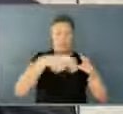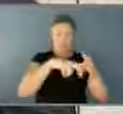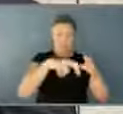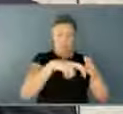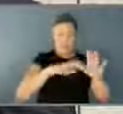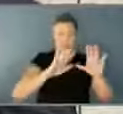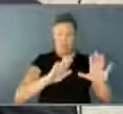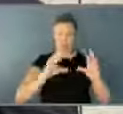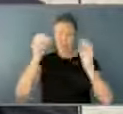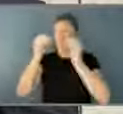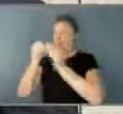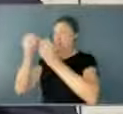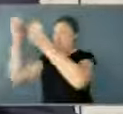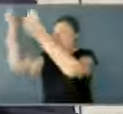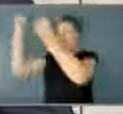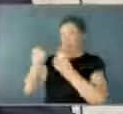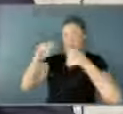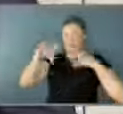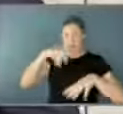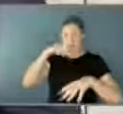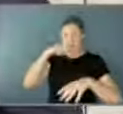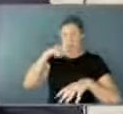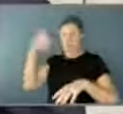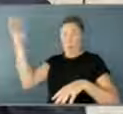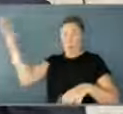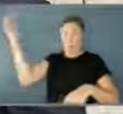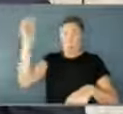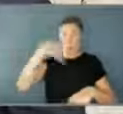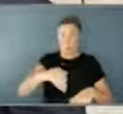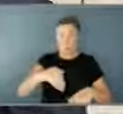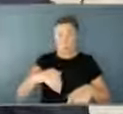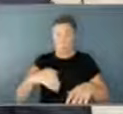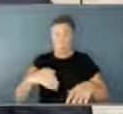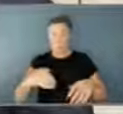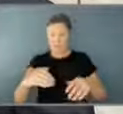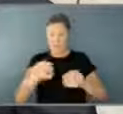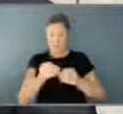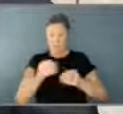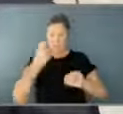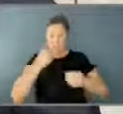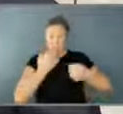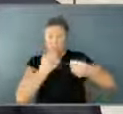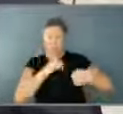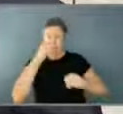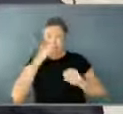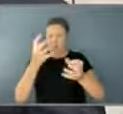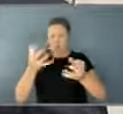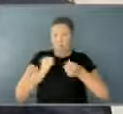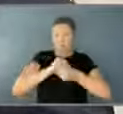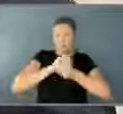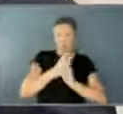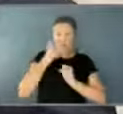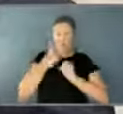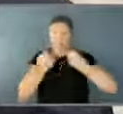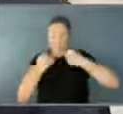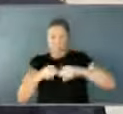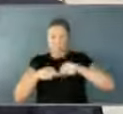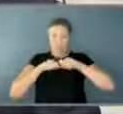agenda effectively through some other mechanism, I think we have to keep a sense of realism about this and a sense of